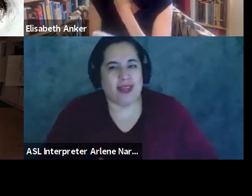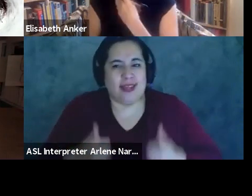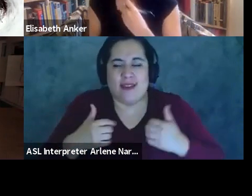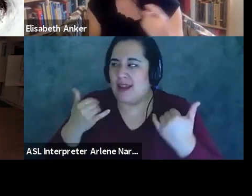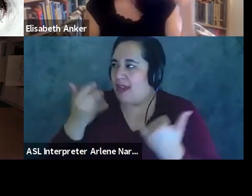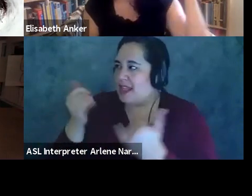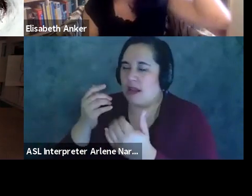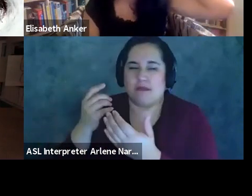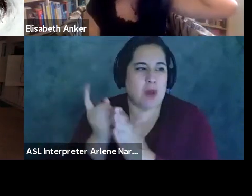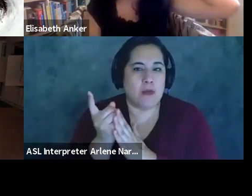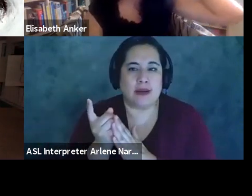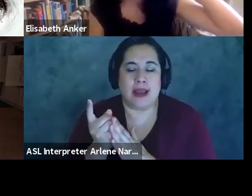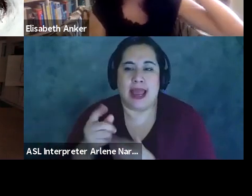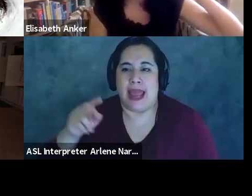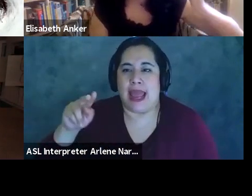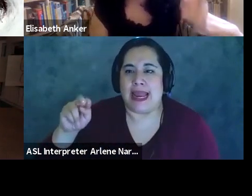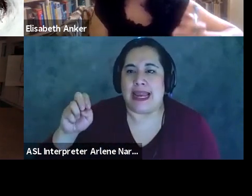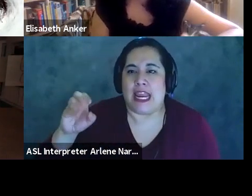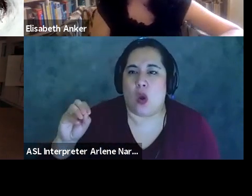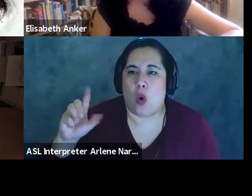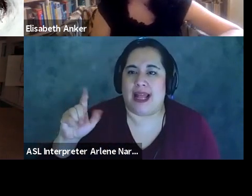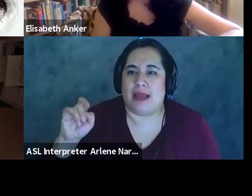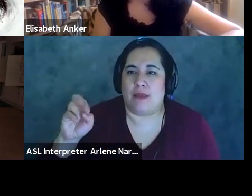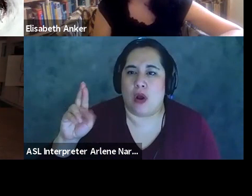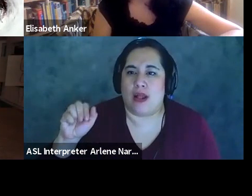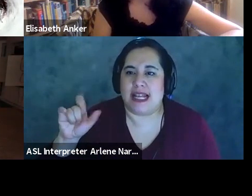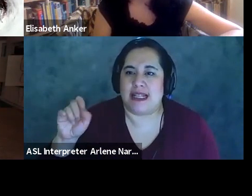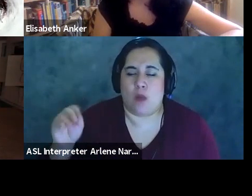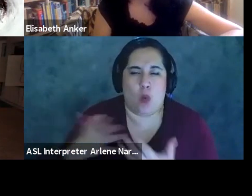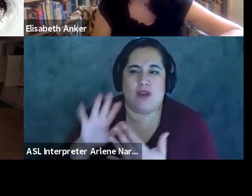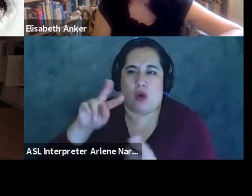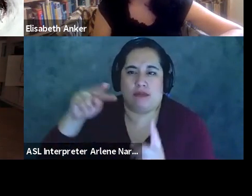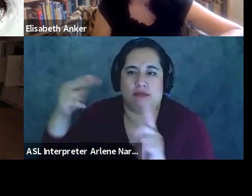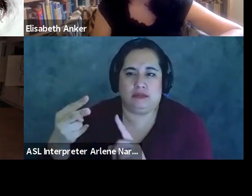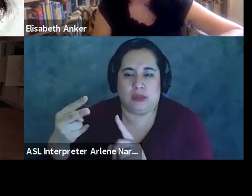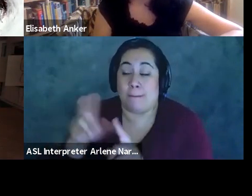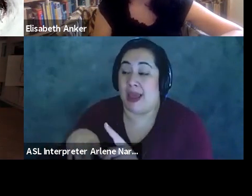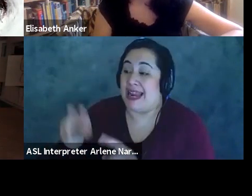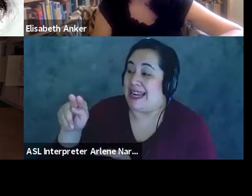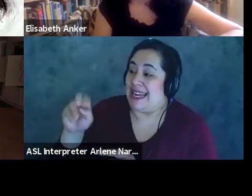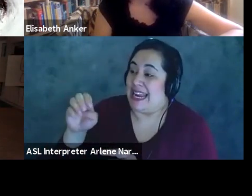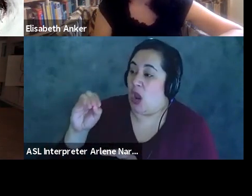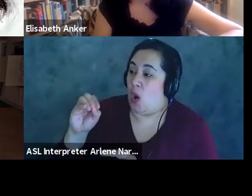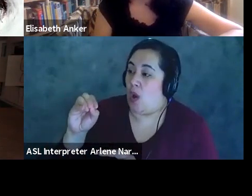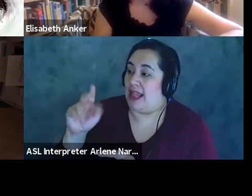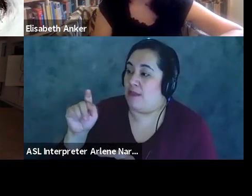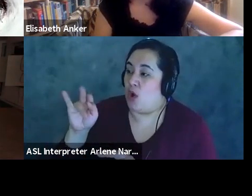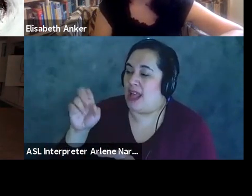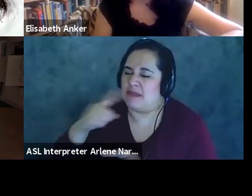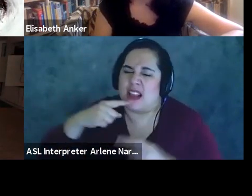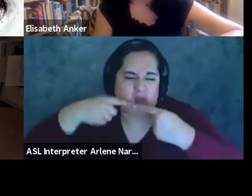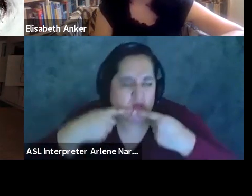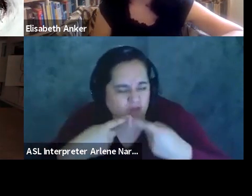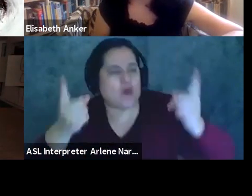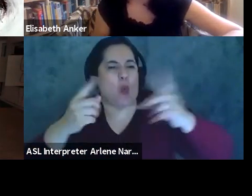when neoliberalism, however we want to define it, has in fact declared a war